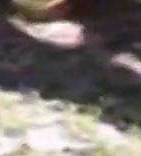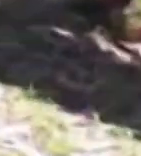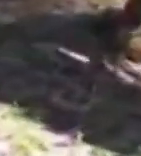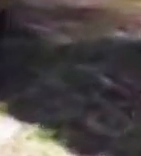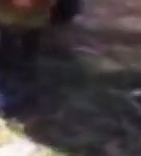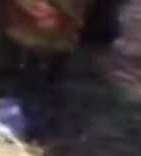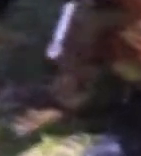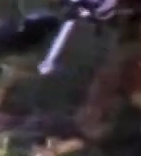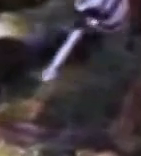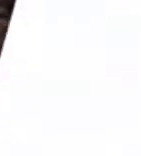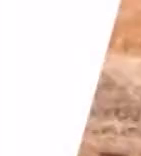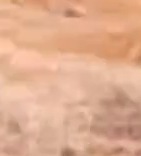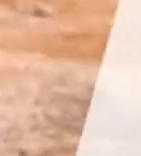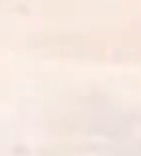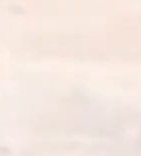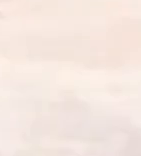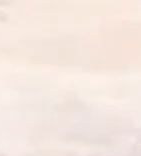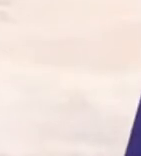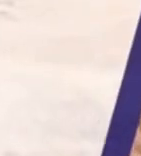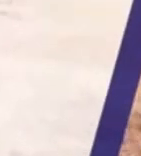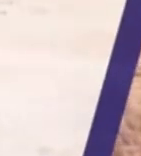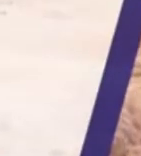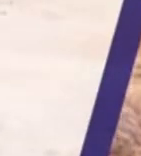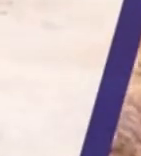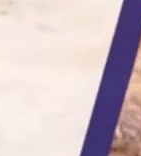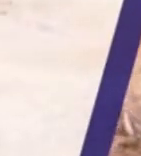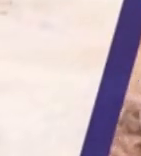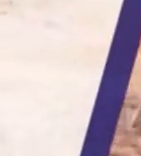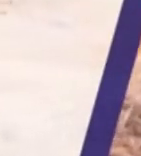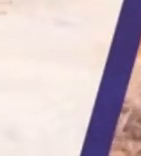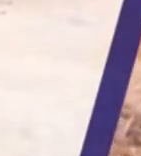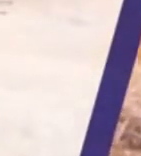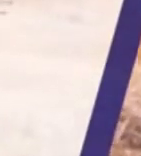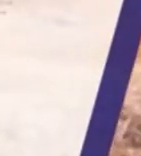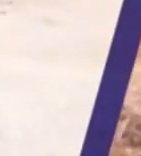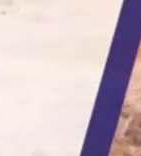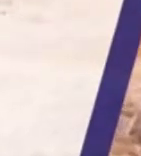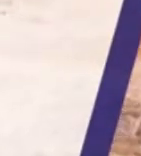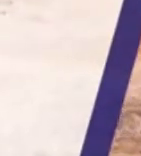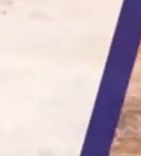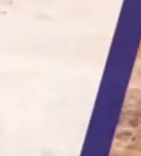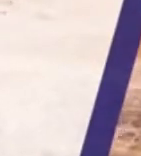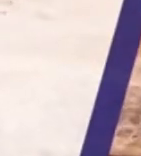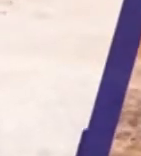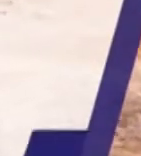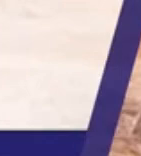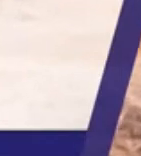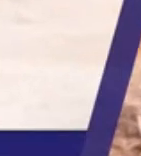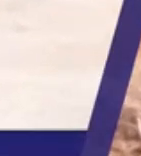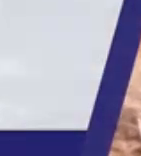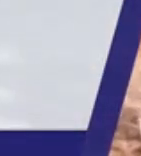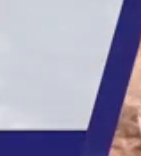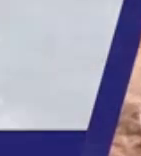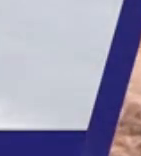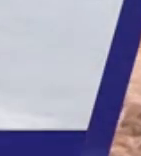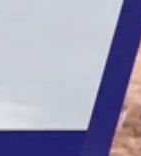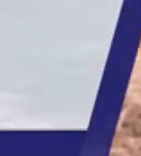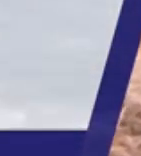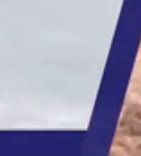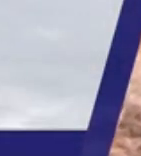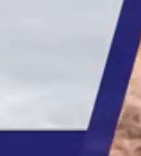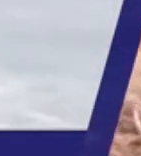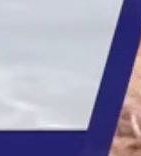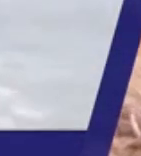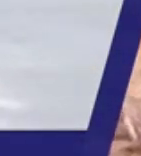news. Check out the local daily, the Standard newspaper, on the 15th of January 2021. MyGov, inside